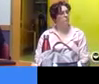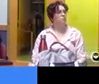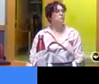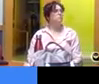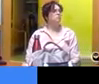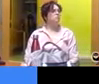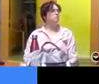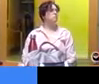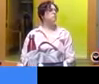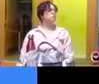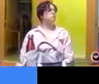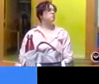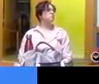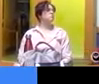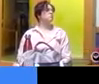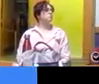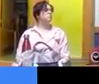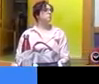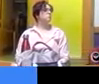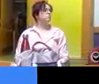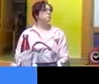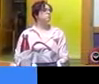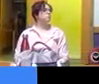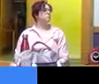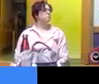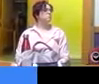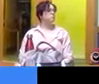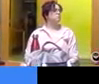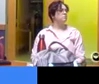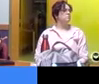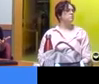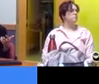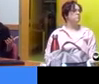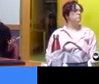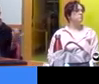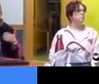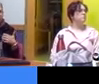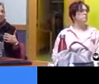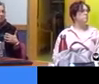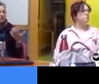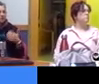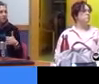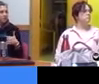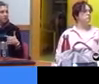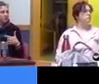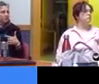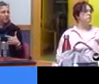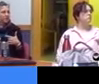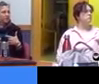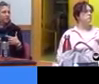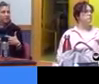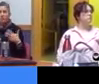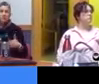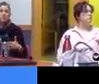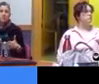And so I think, you know, if you have to take a look at this stuff, it doesn't mean anything bad or wrong about you. It just means that you're being honest with yourself